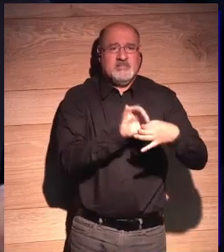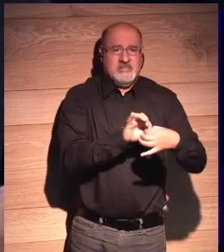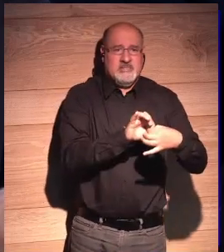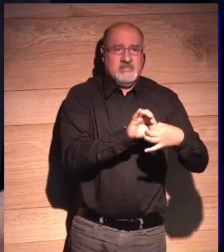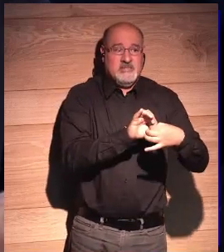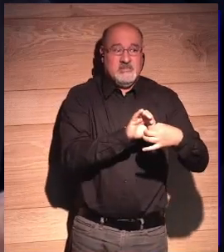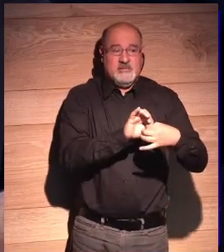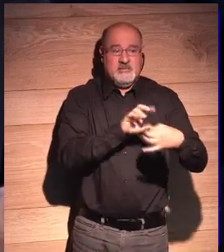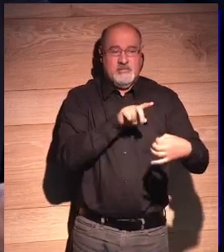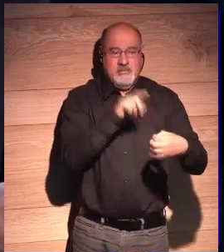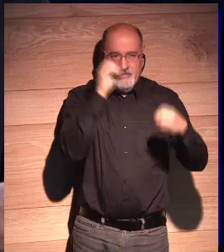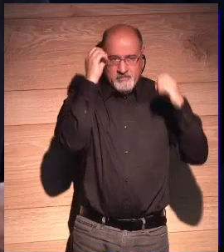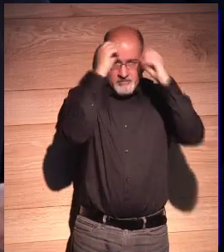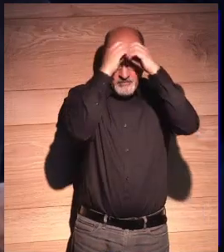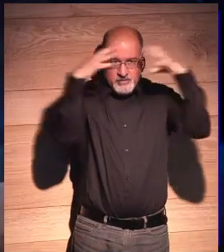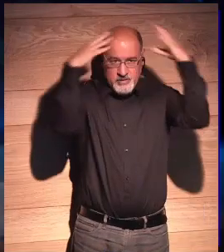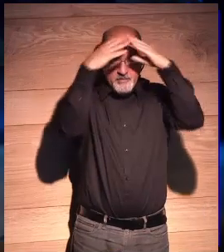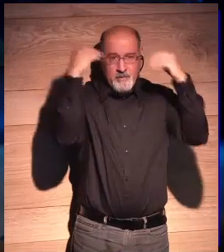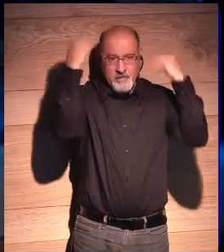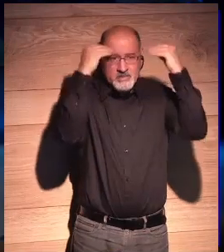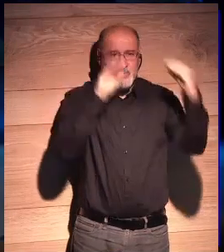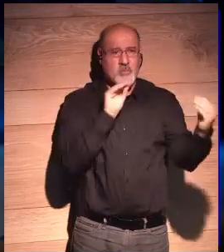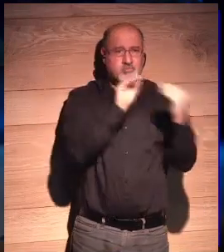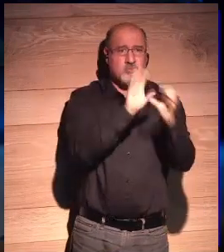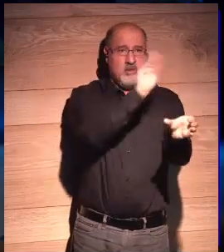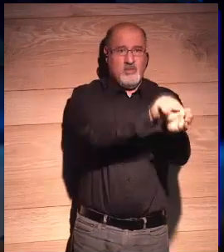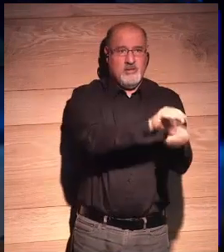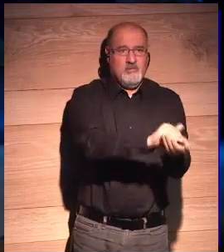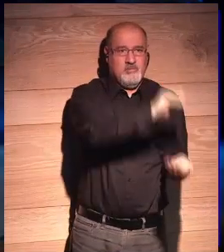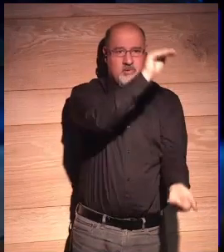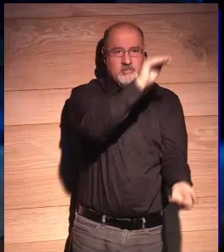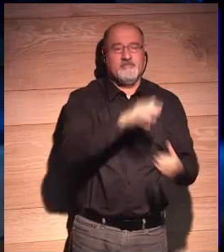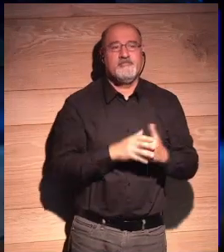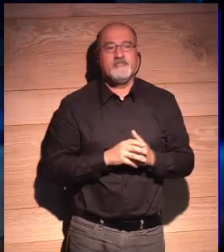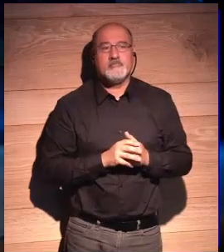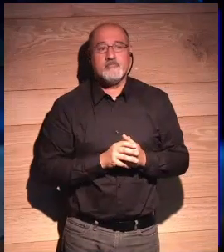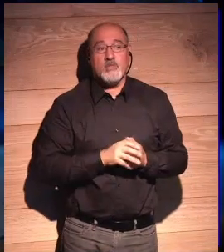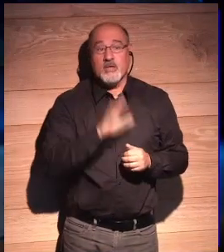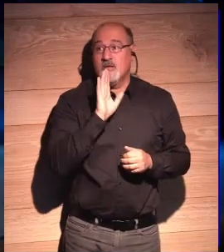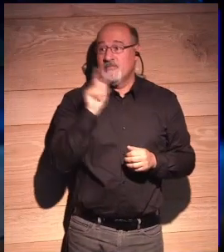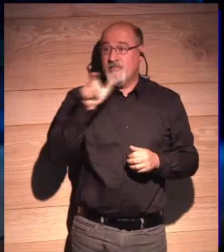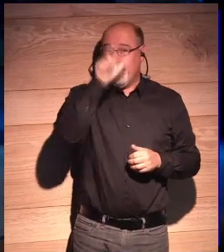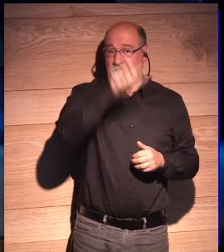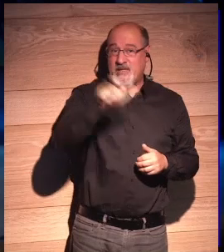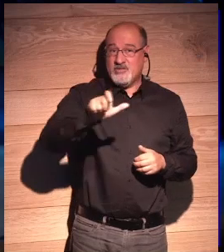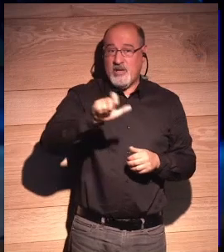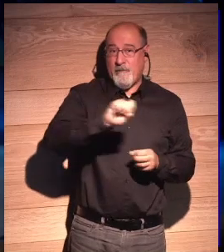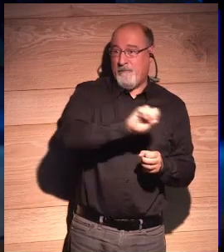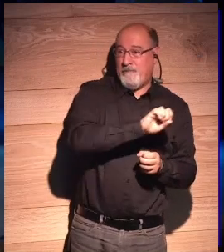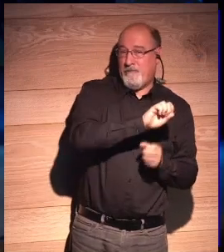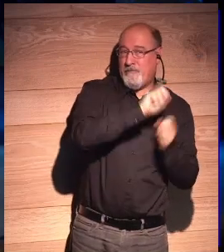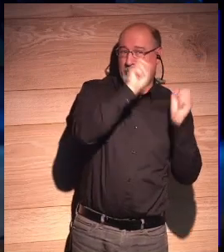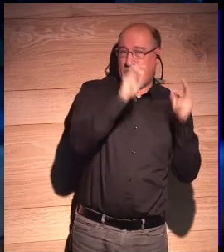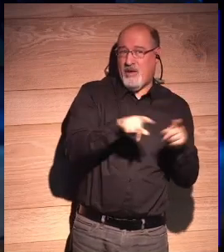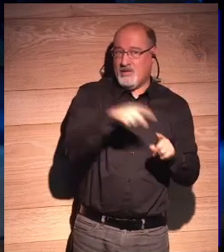Sí, puede ser una manera intentar proyectar. So maybe you could try to reflect the same in